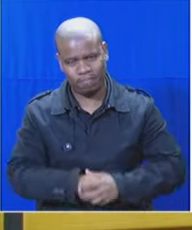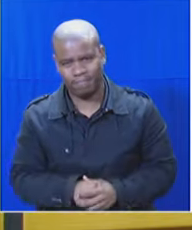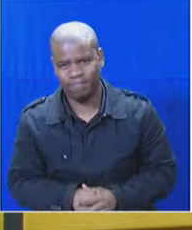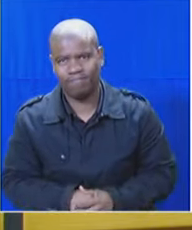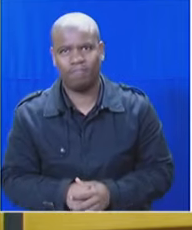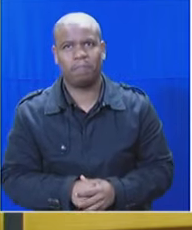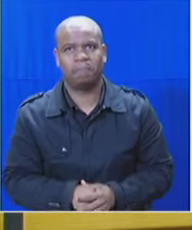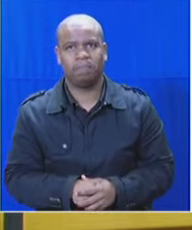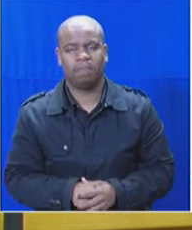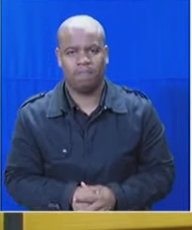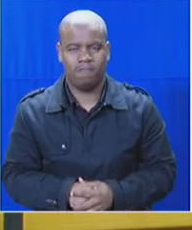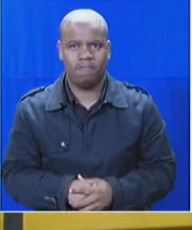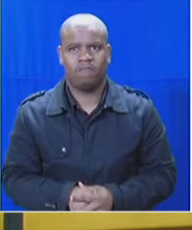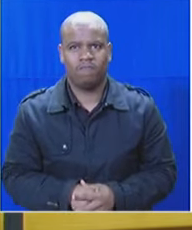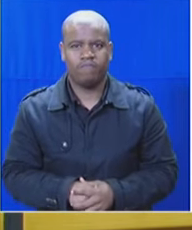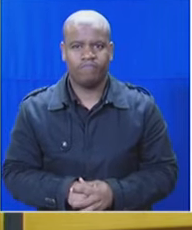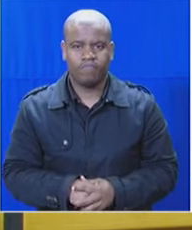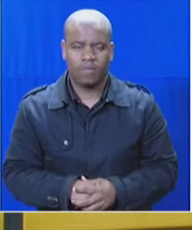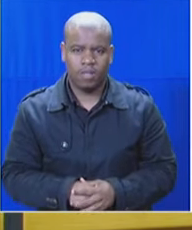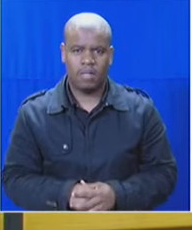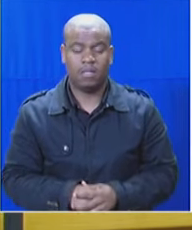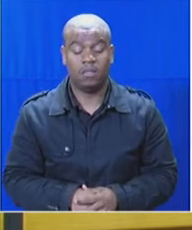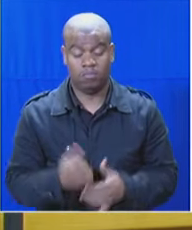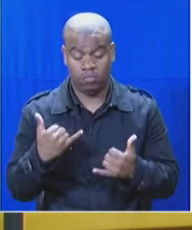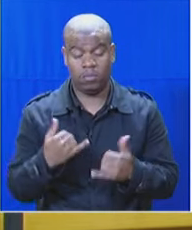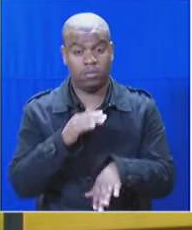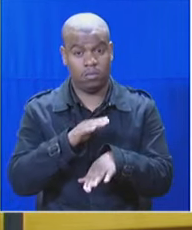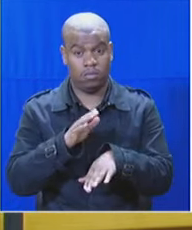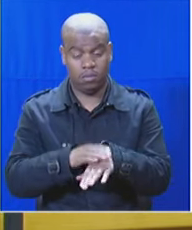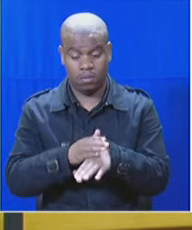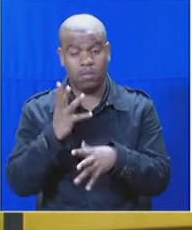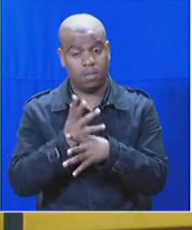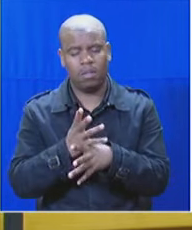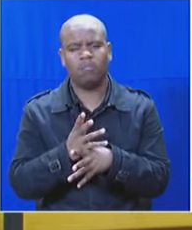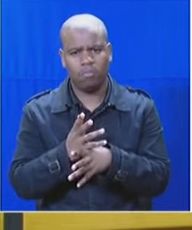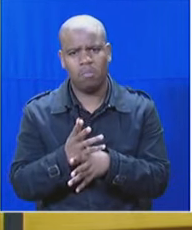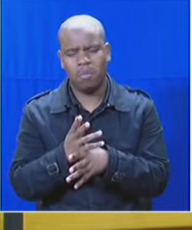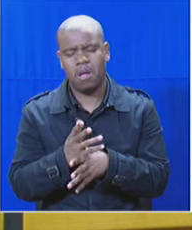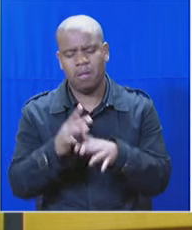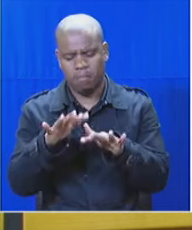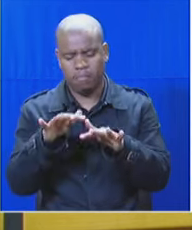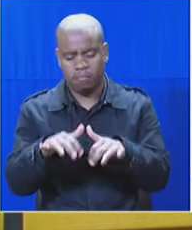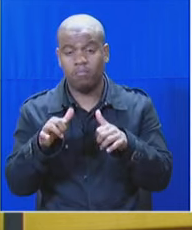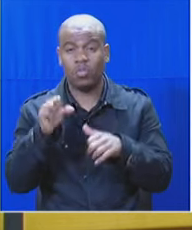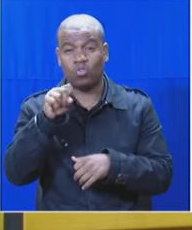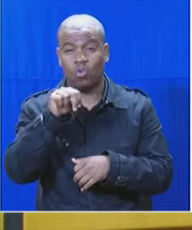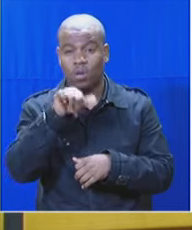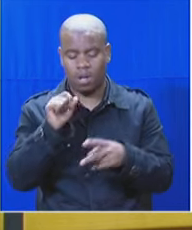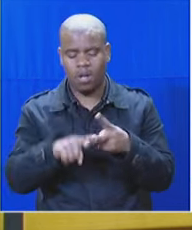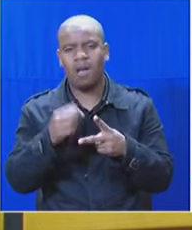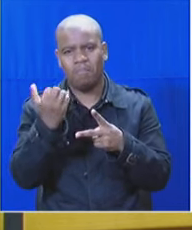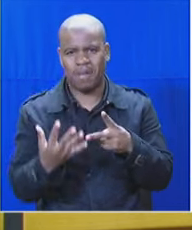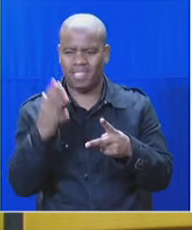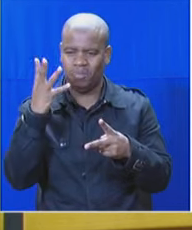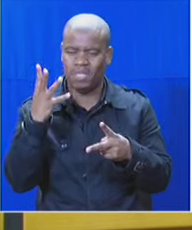heat up a little bit. Yeah. And such tasks as the sonars had to be disrupted, budget speeches and everything, just like we